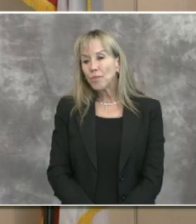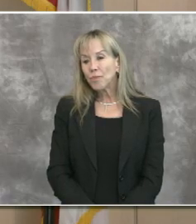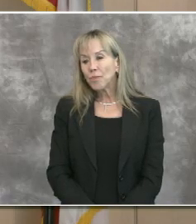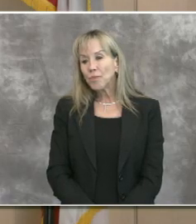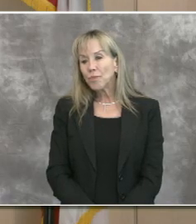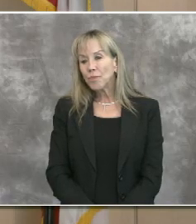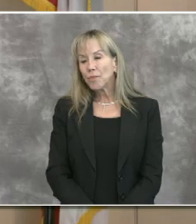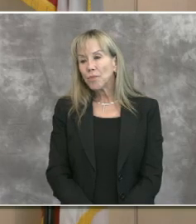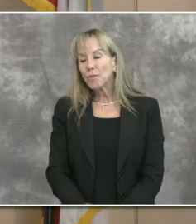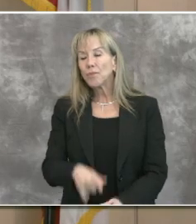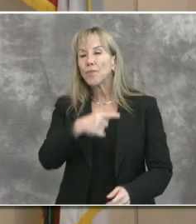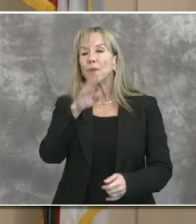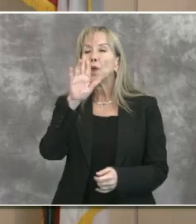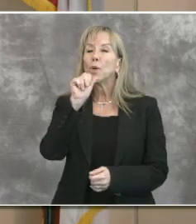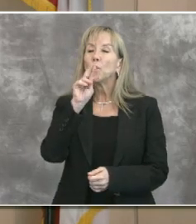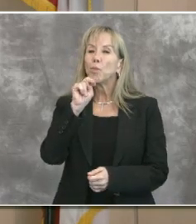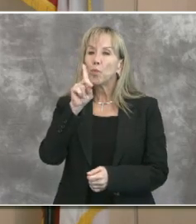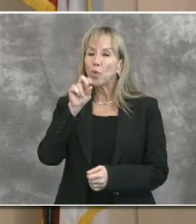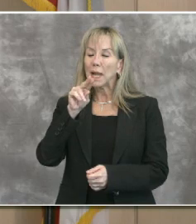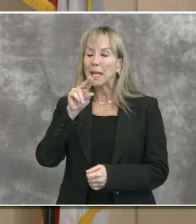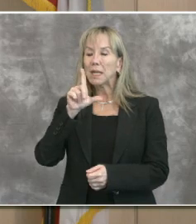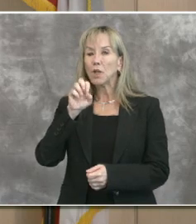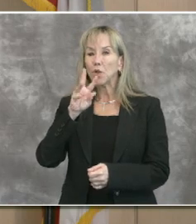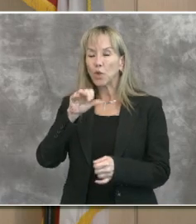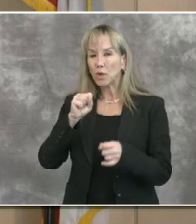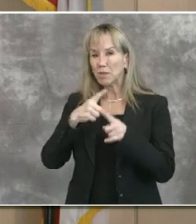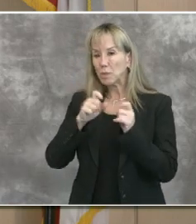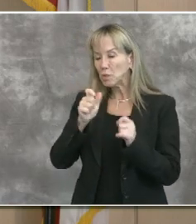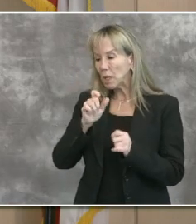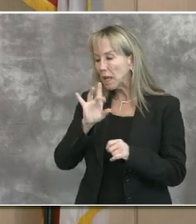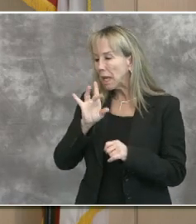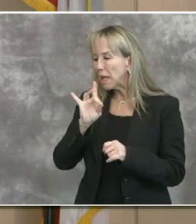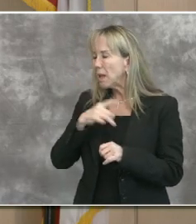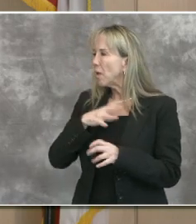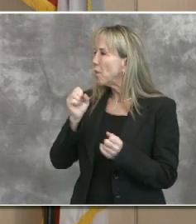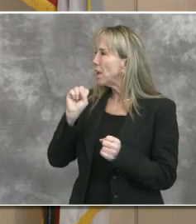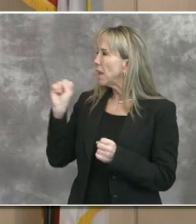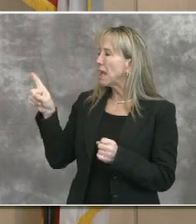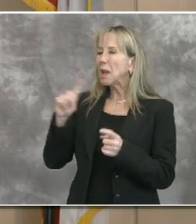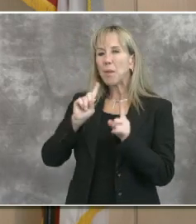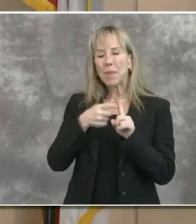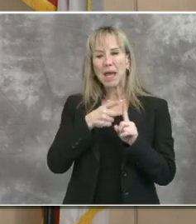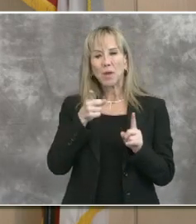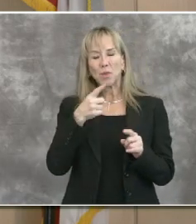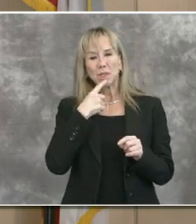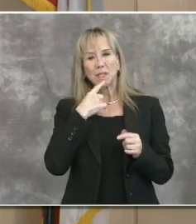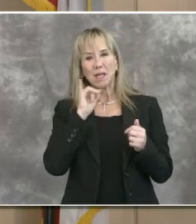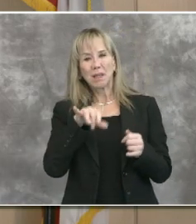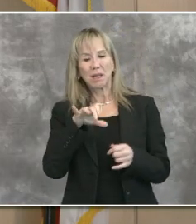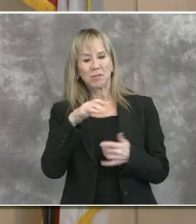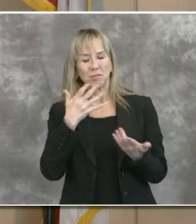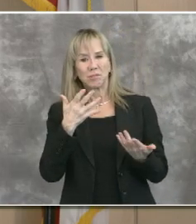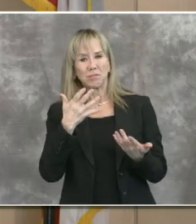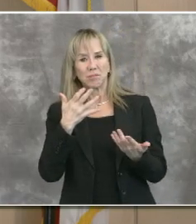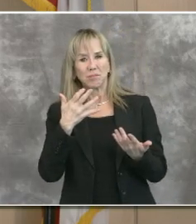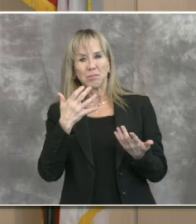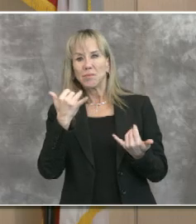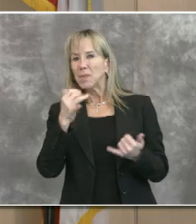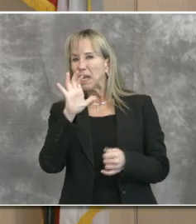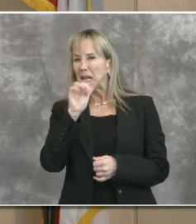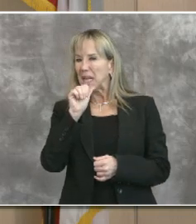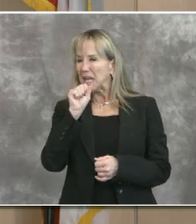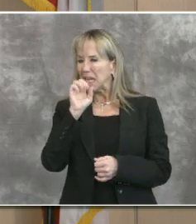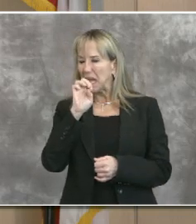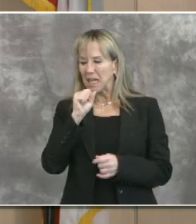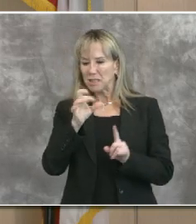Hi, my name is Brandon Lewis, and I have a question about the number of South Bay cases. The mayor of Chula Vista was saying that the cases are